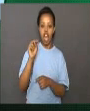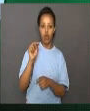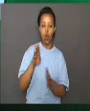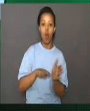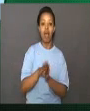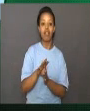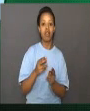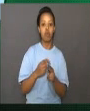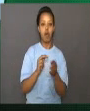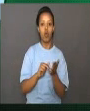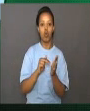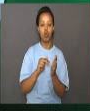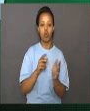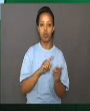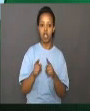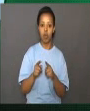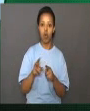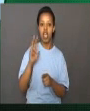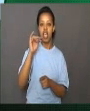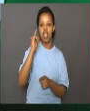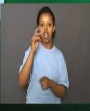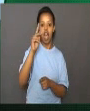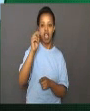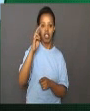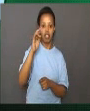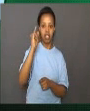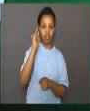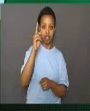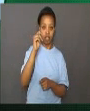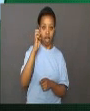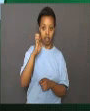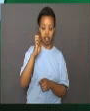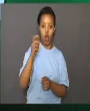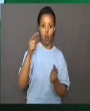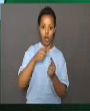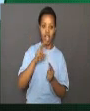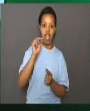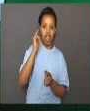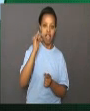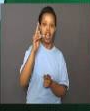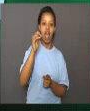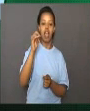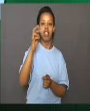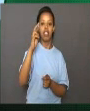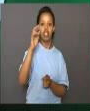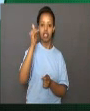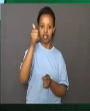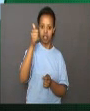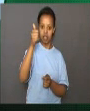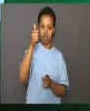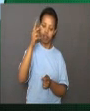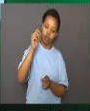of nitrite to nitrate. The last step involves